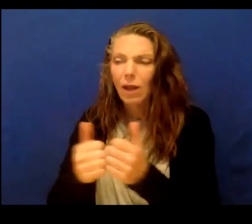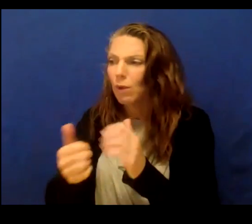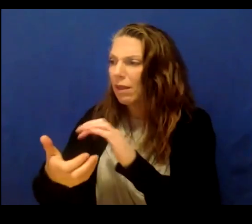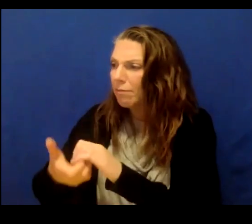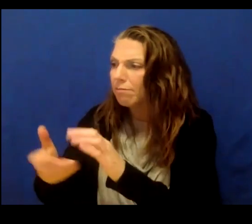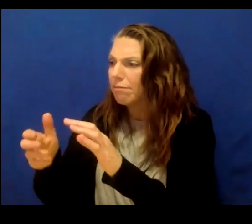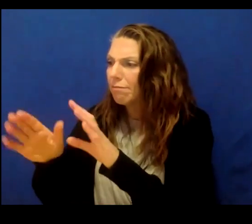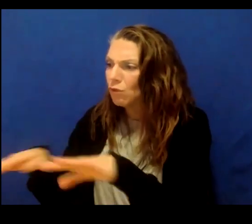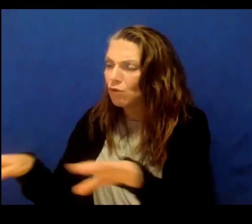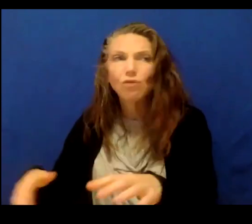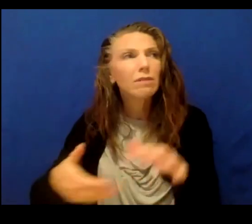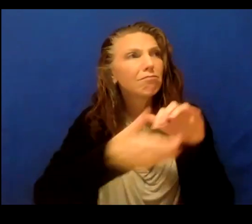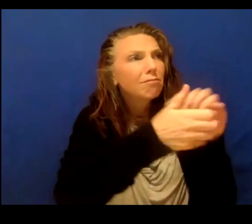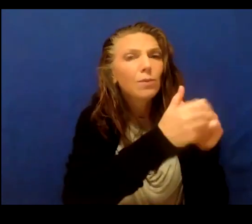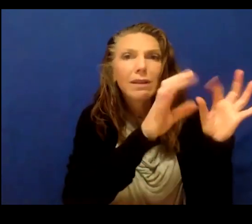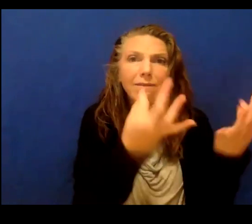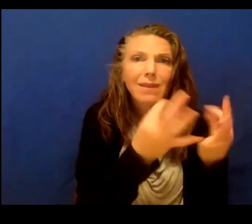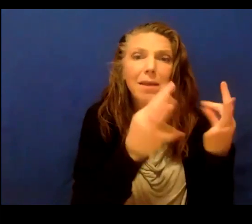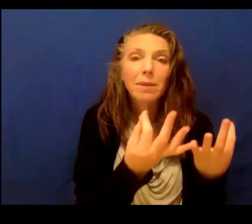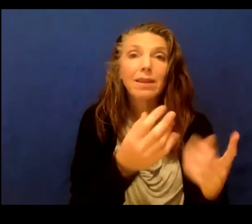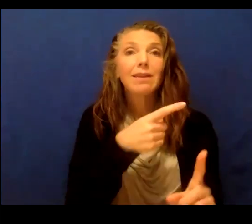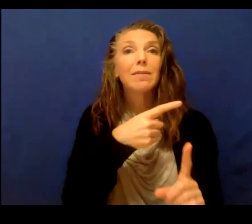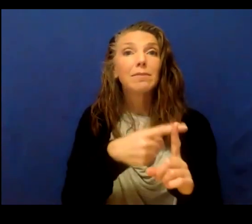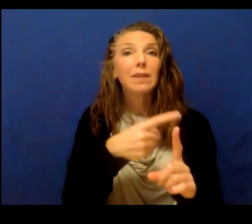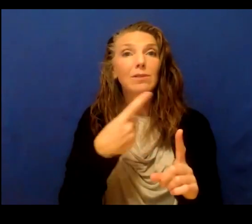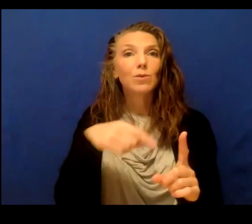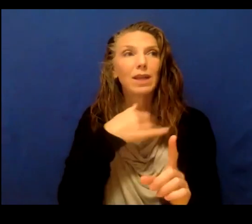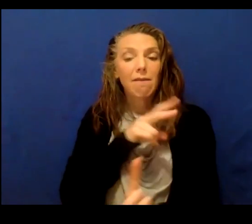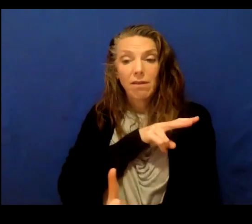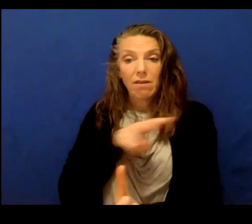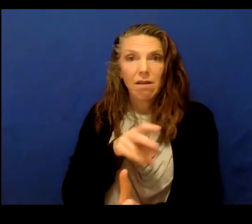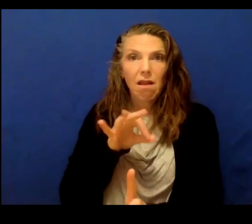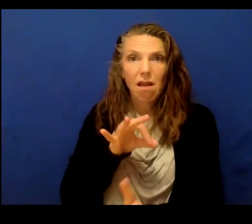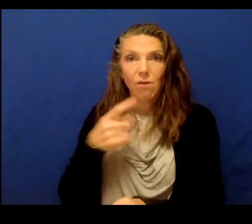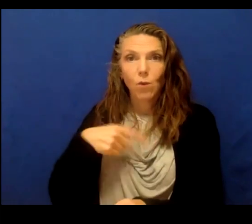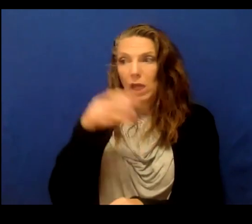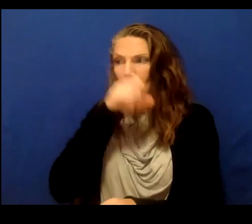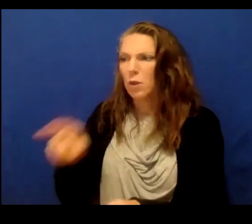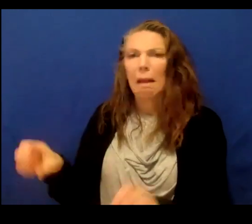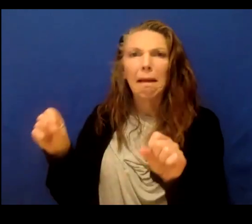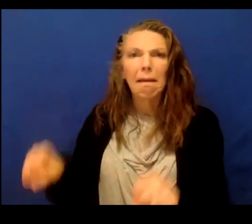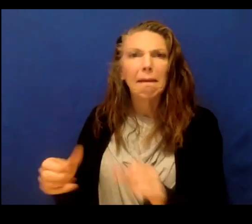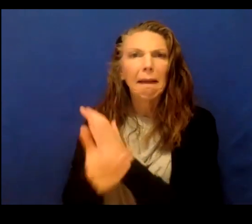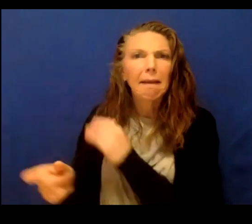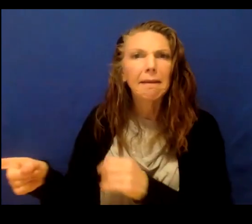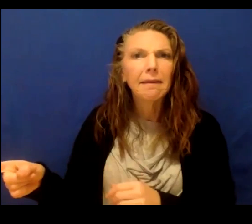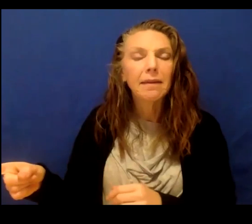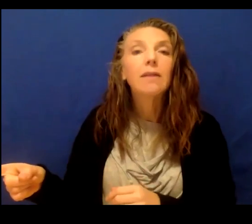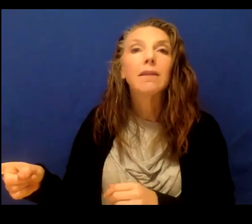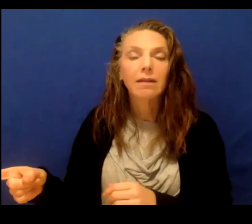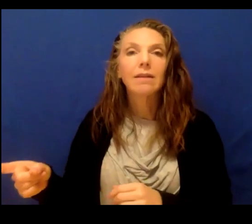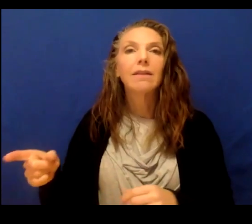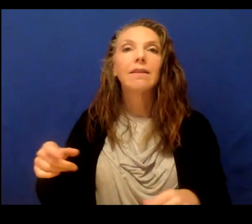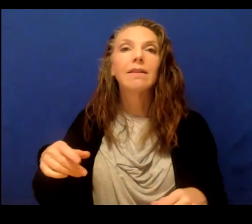families, and we are doing that within this lens of presuming competence, we know